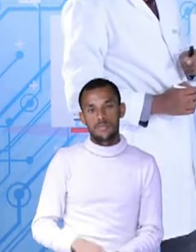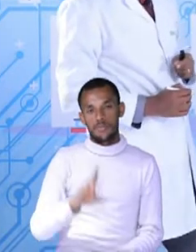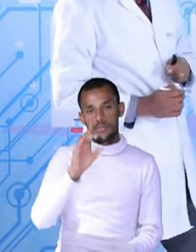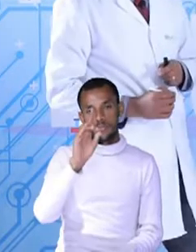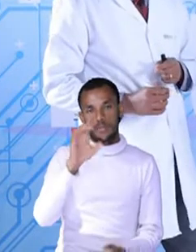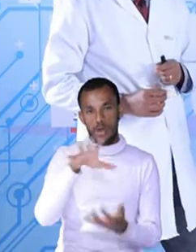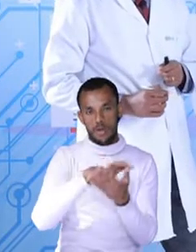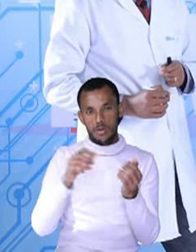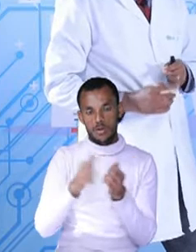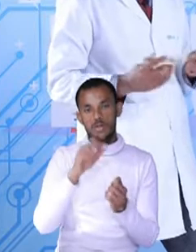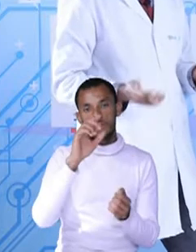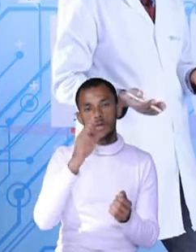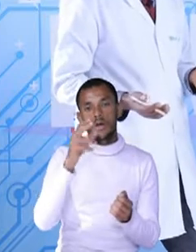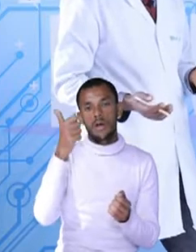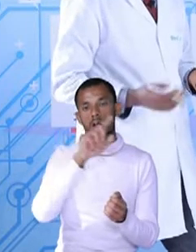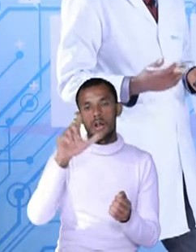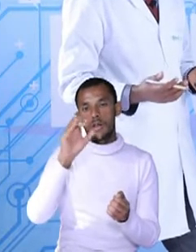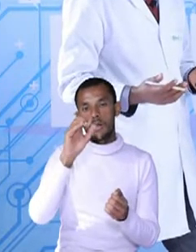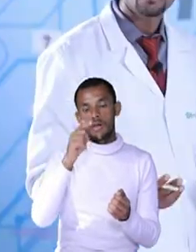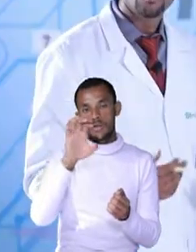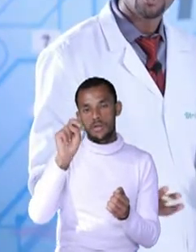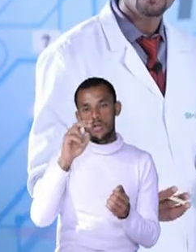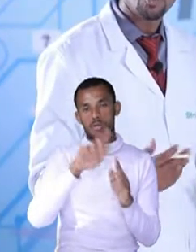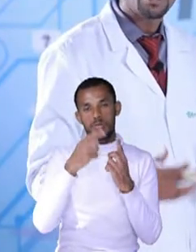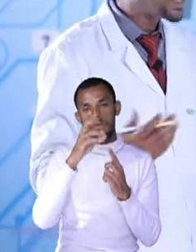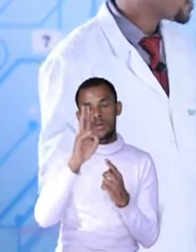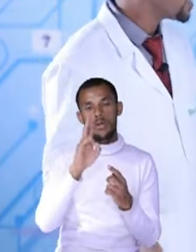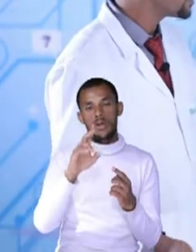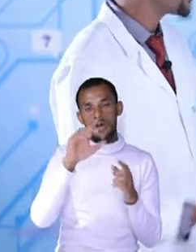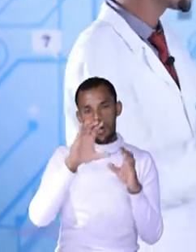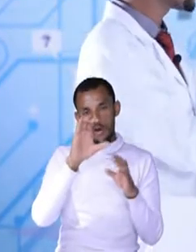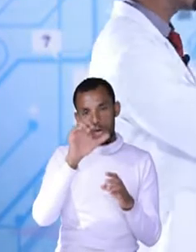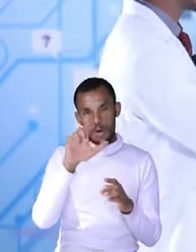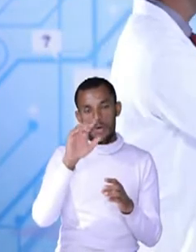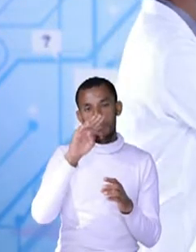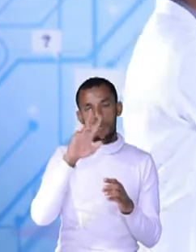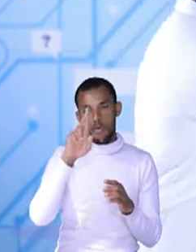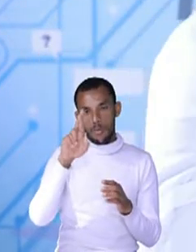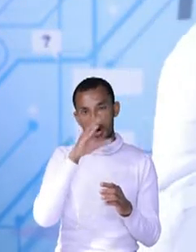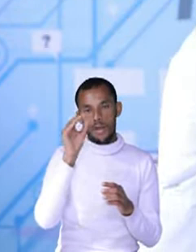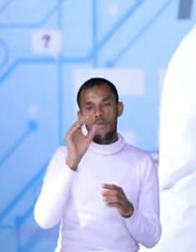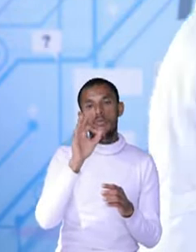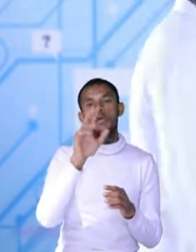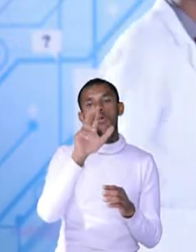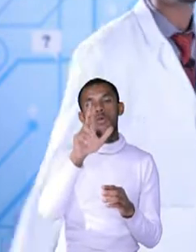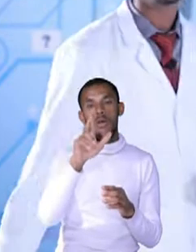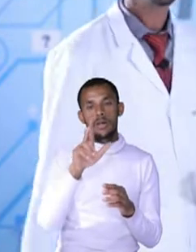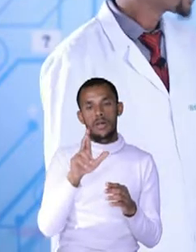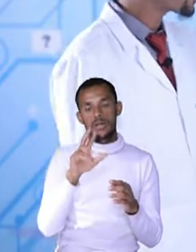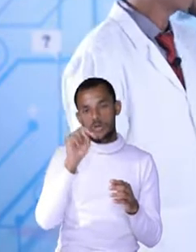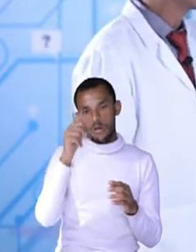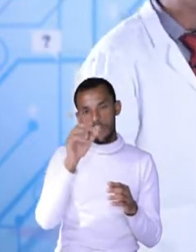D, reaction with halogen. Halogen group 7, like fluorine, chlorine, bromine, and iodine. Therefore, sodium reacts with fluorine, sodium fluoride can be